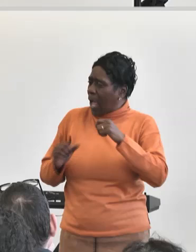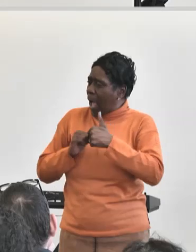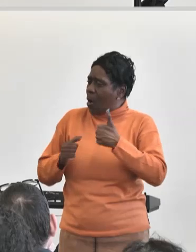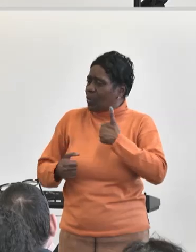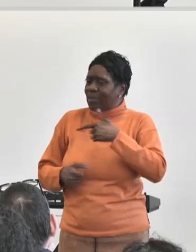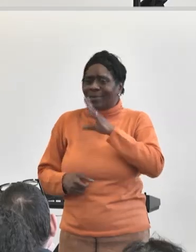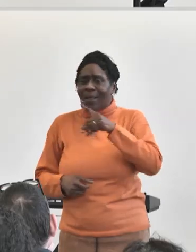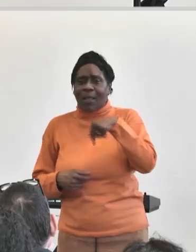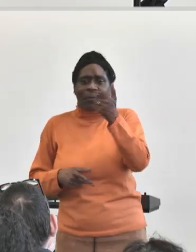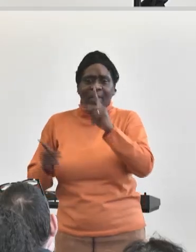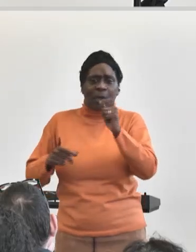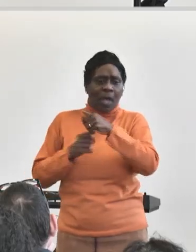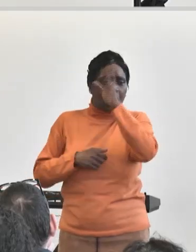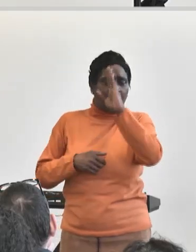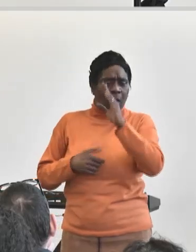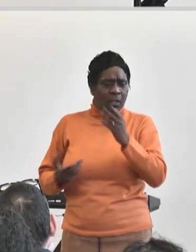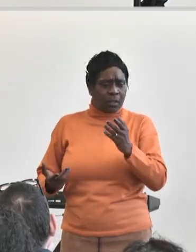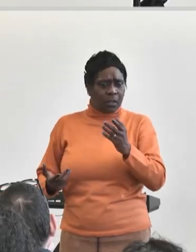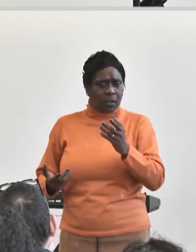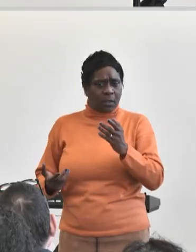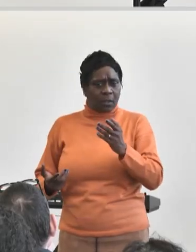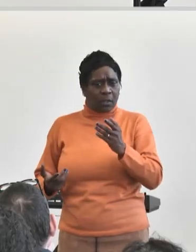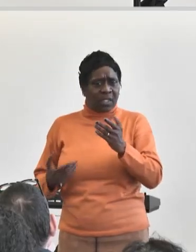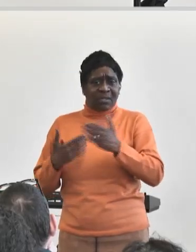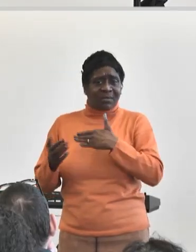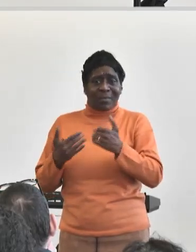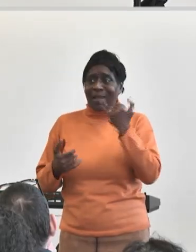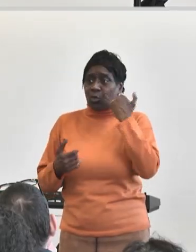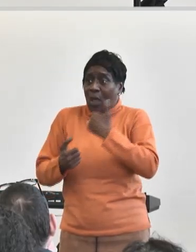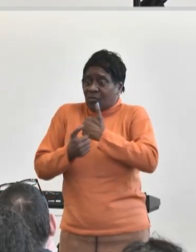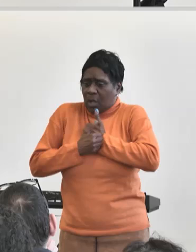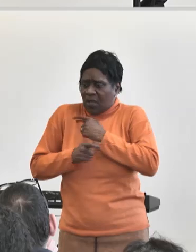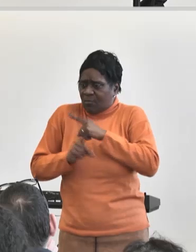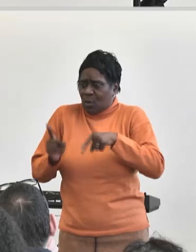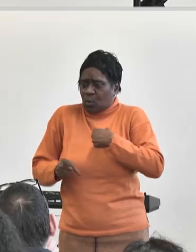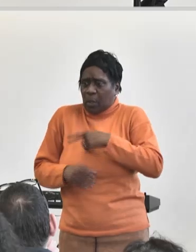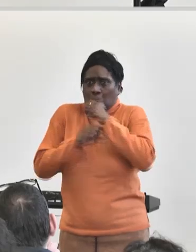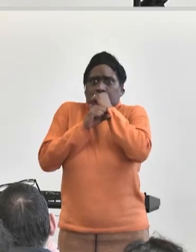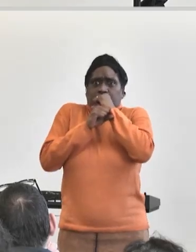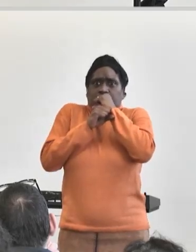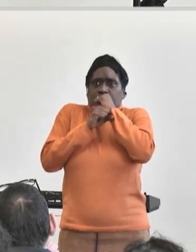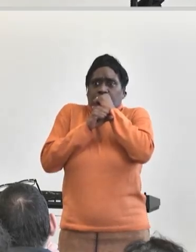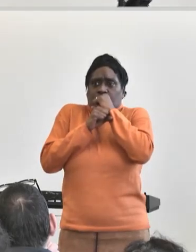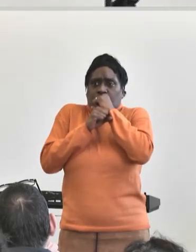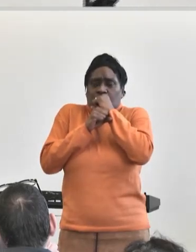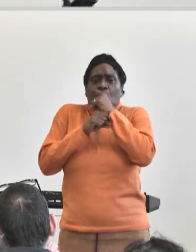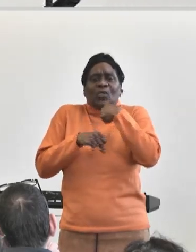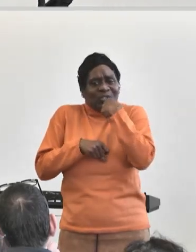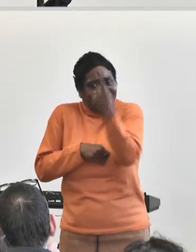Fuerza. It doesn't do us any good if we lose our love and speak boldly. No nos hace, no nos we could be causing more damage